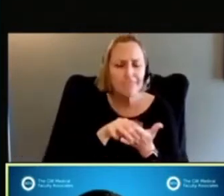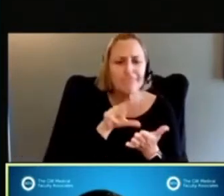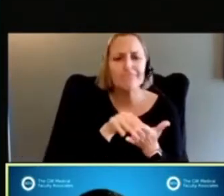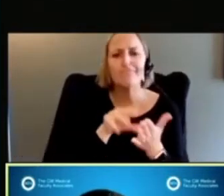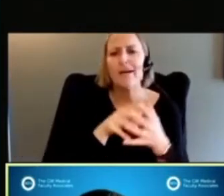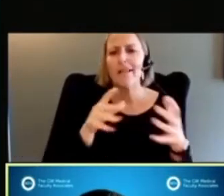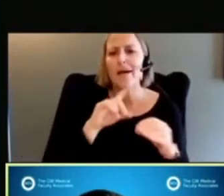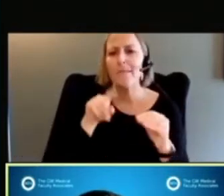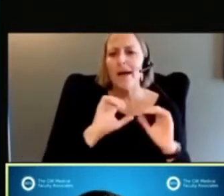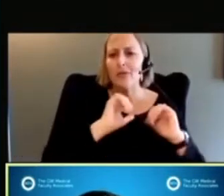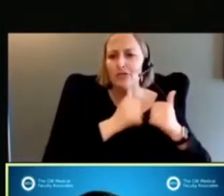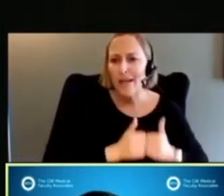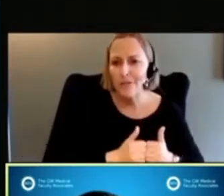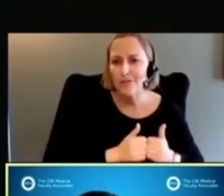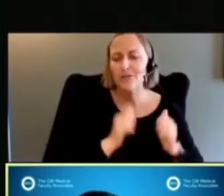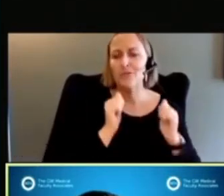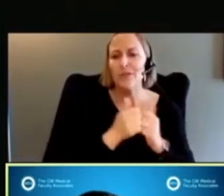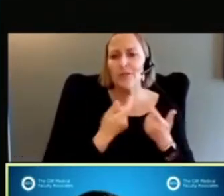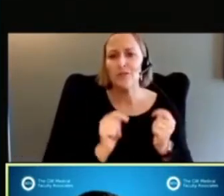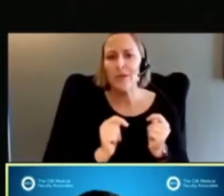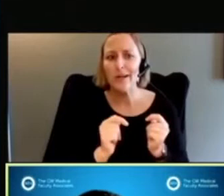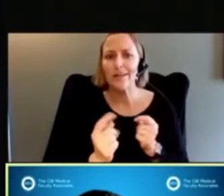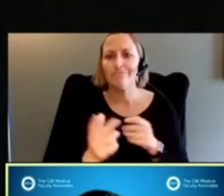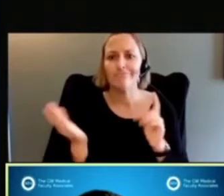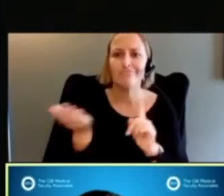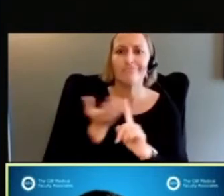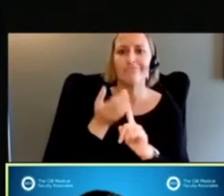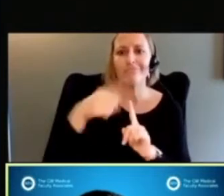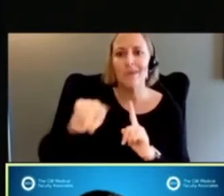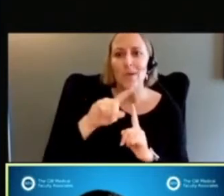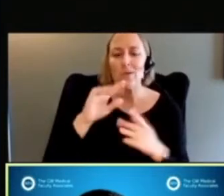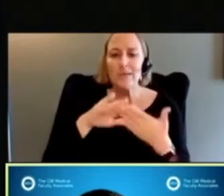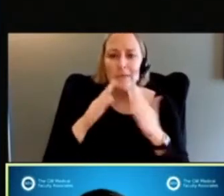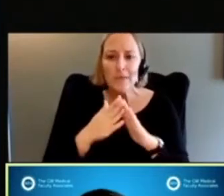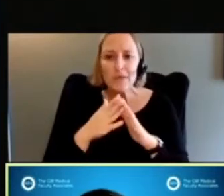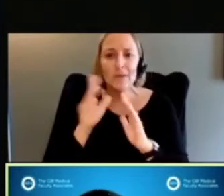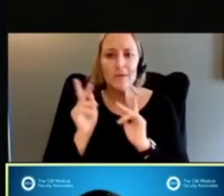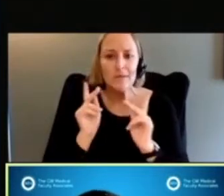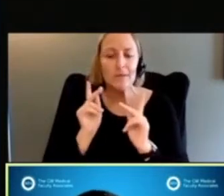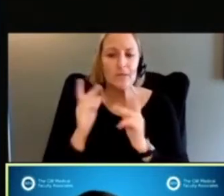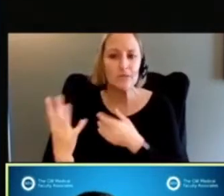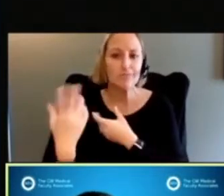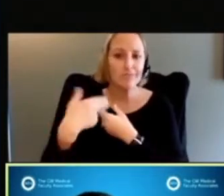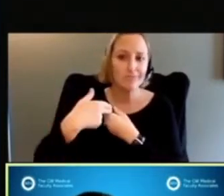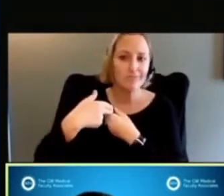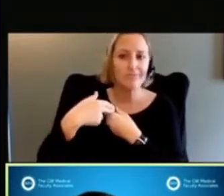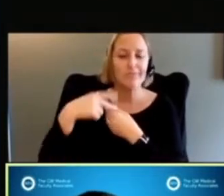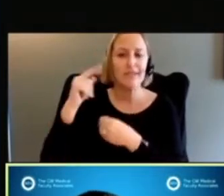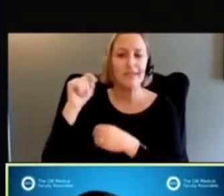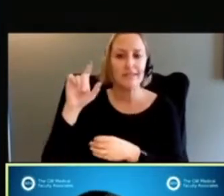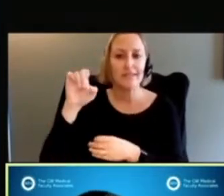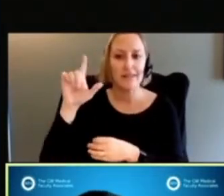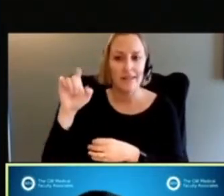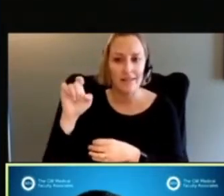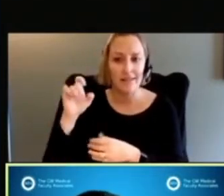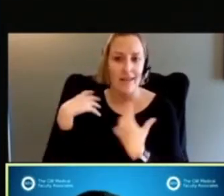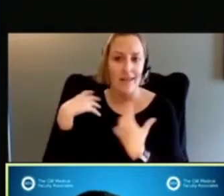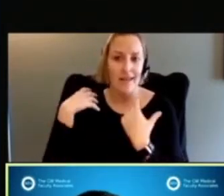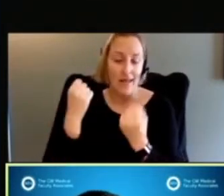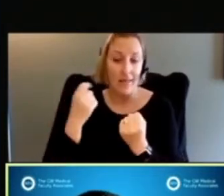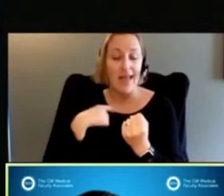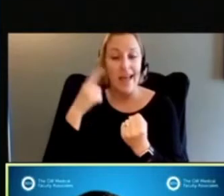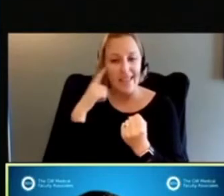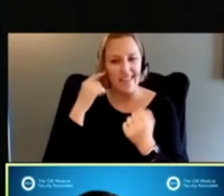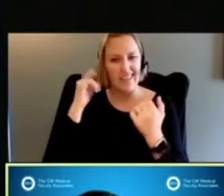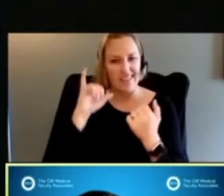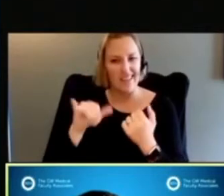to utilize telehealth. And I think this has been one of the challenges with using technology in healthcare, or specifically with offering telehealth